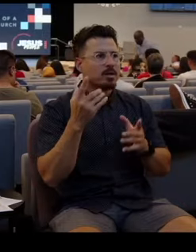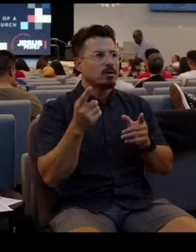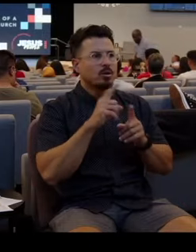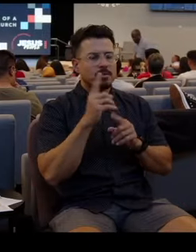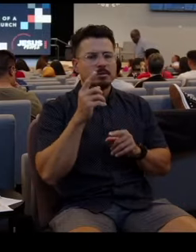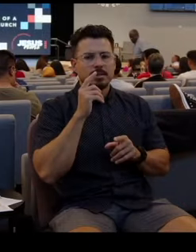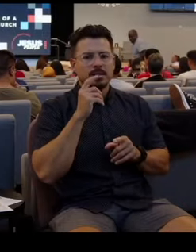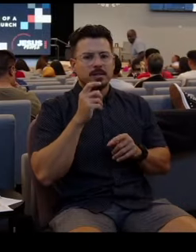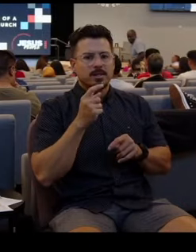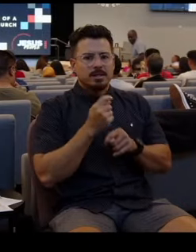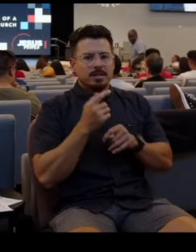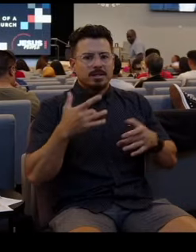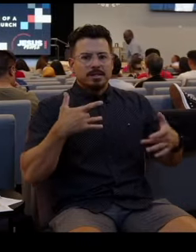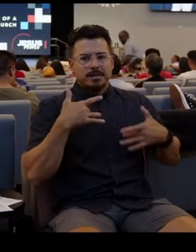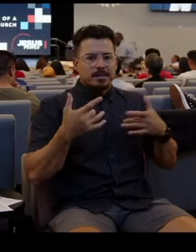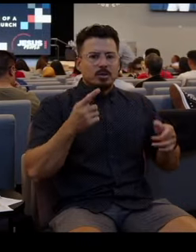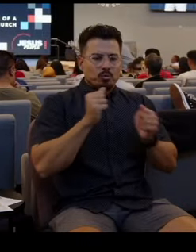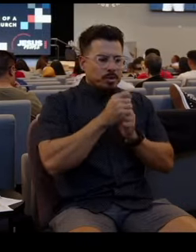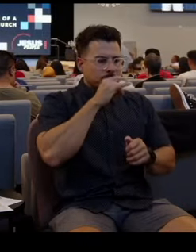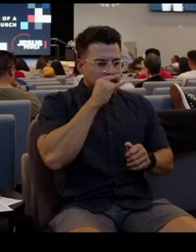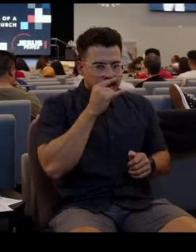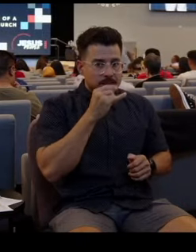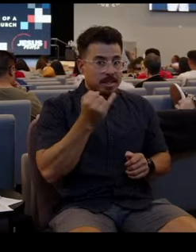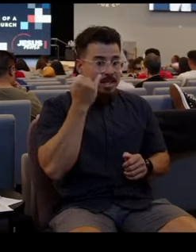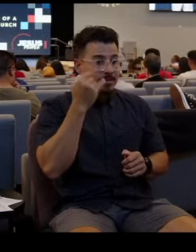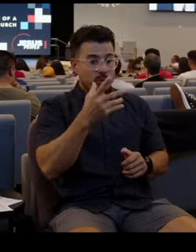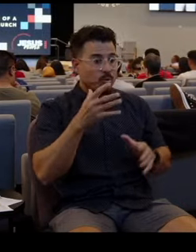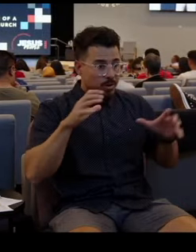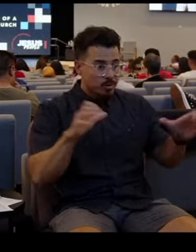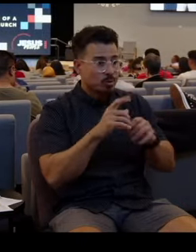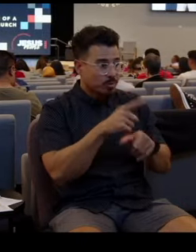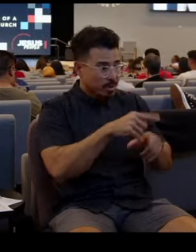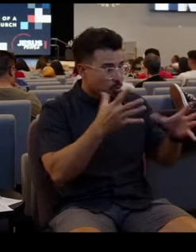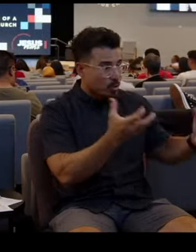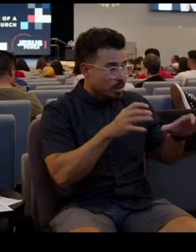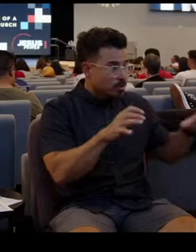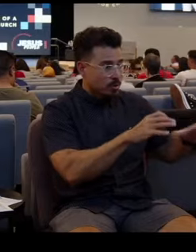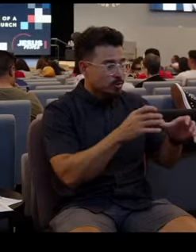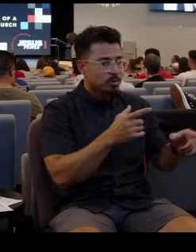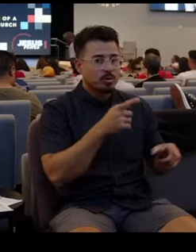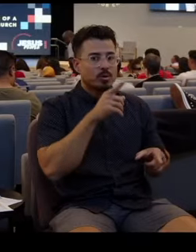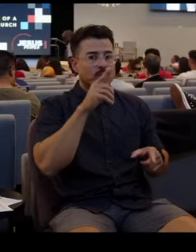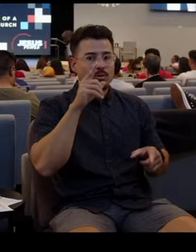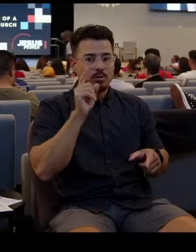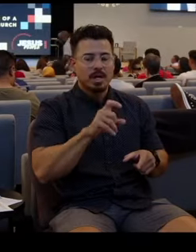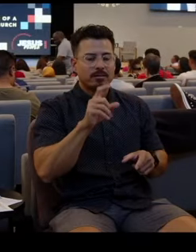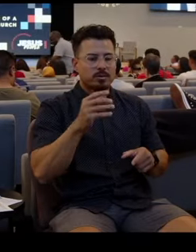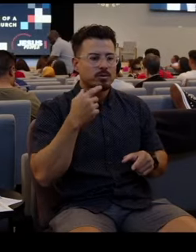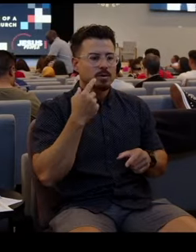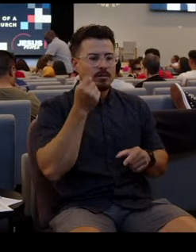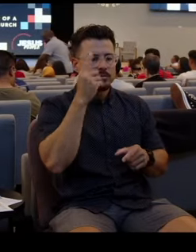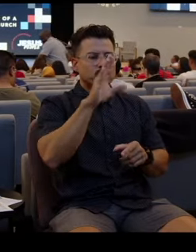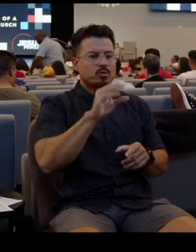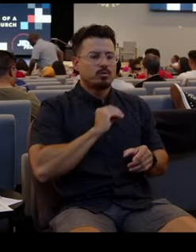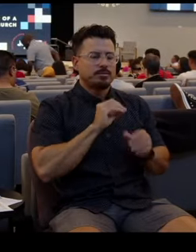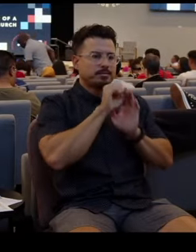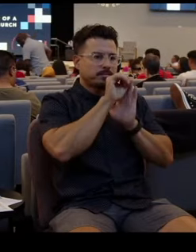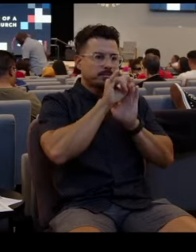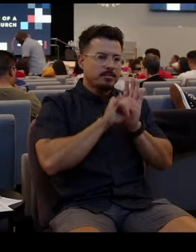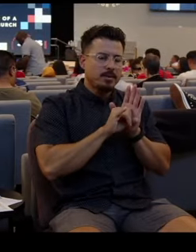tension. Just like with kids, if you're going to be what you're going to be, you've got to come to terms with some kind of identity.